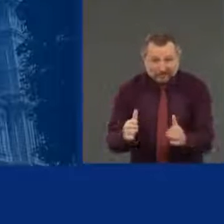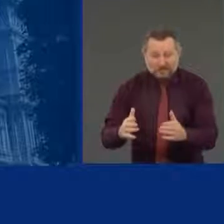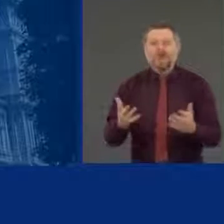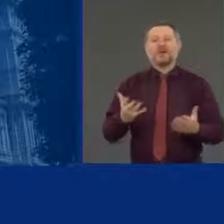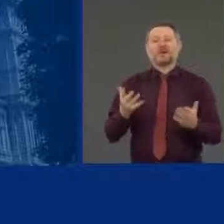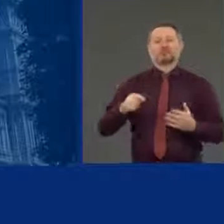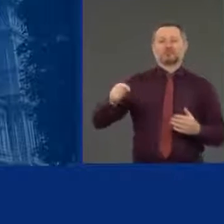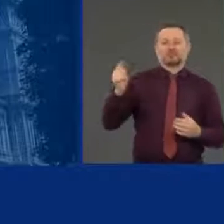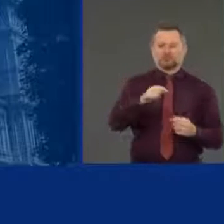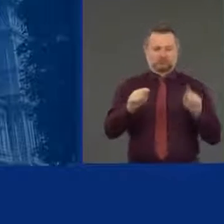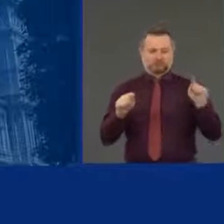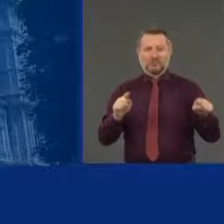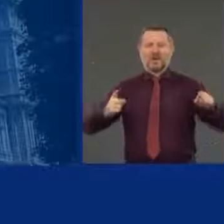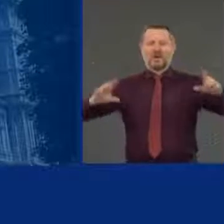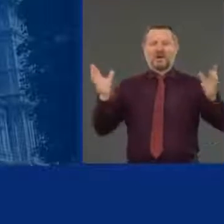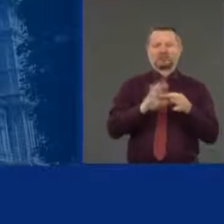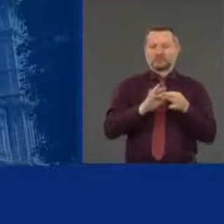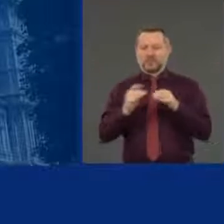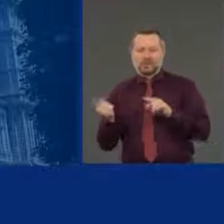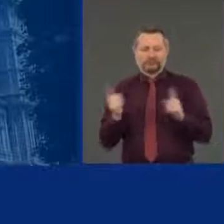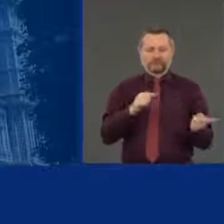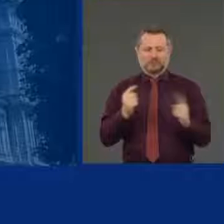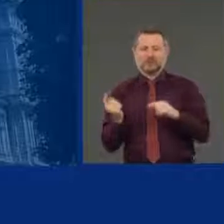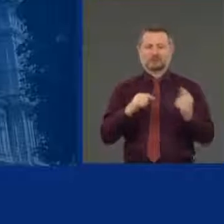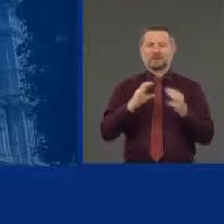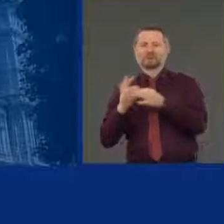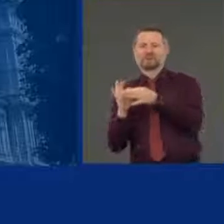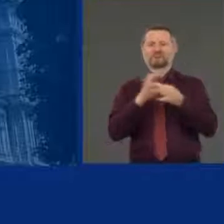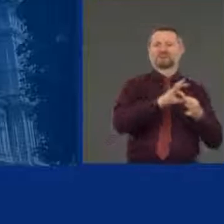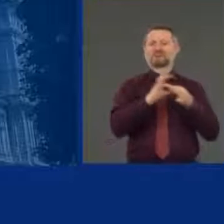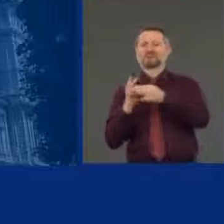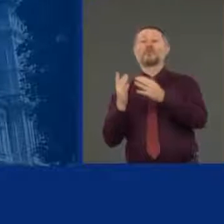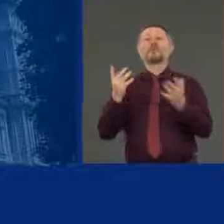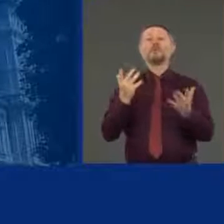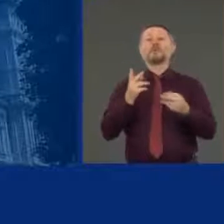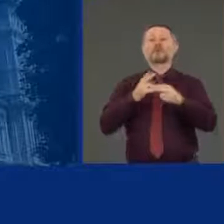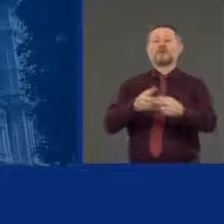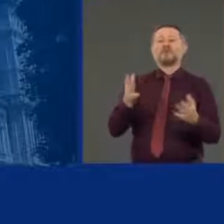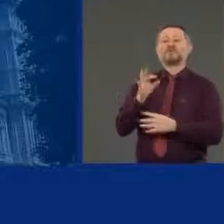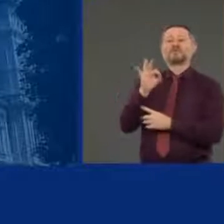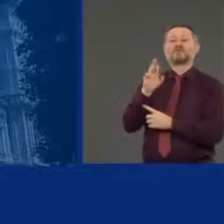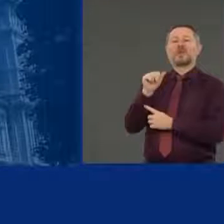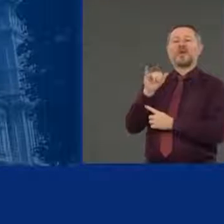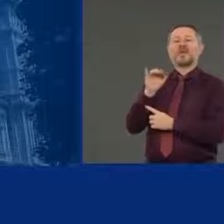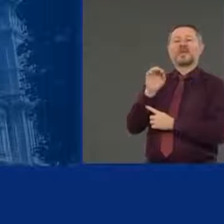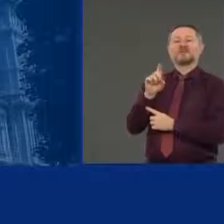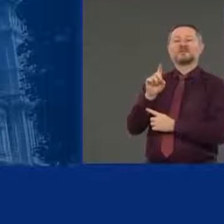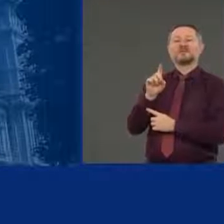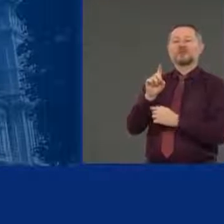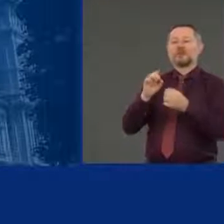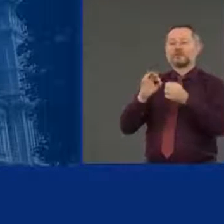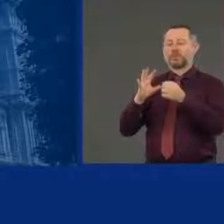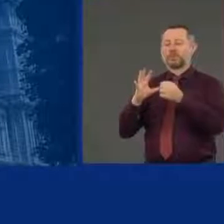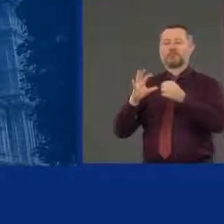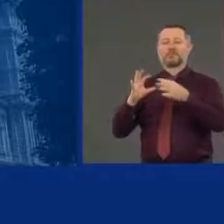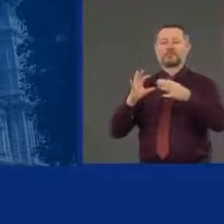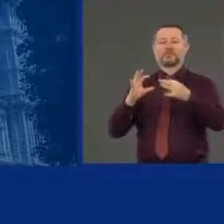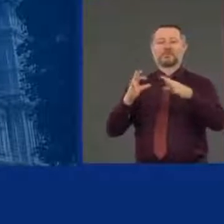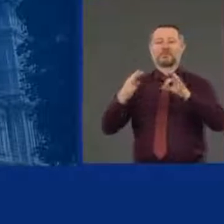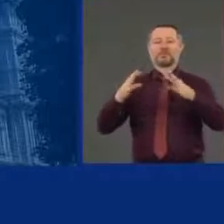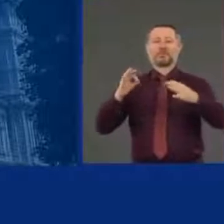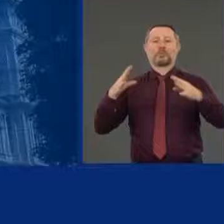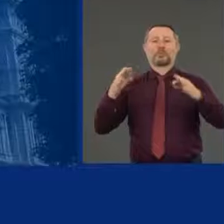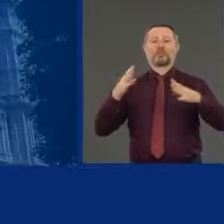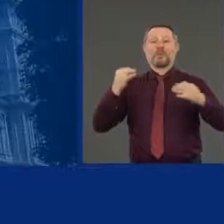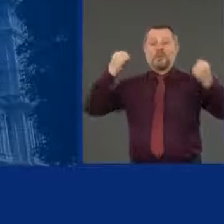relationship is frayed, right? All these protests, what does that say? It says the relationship